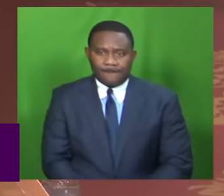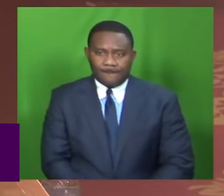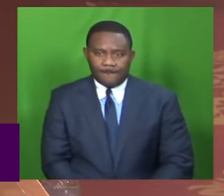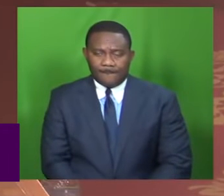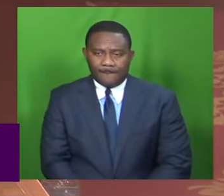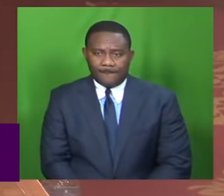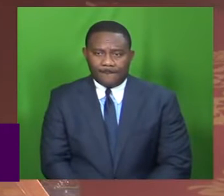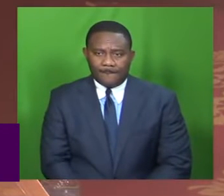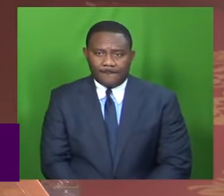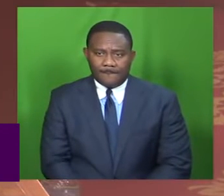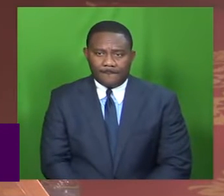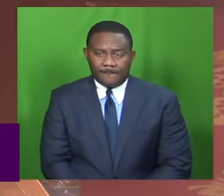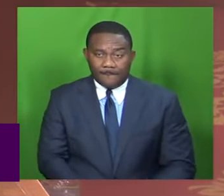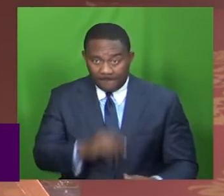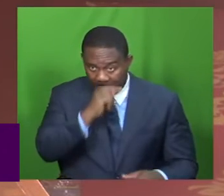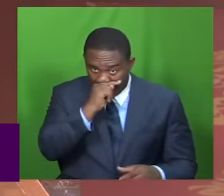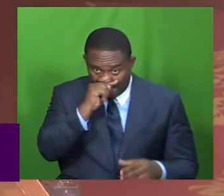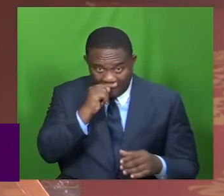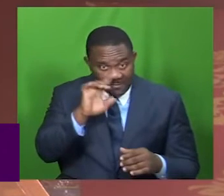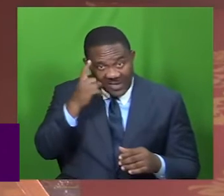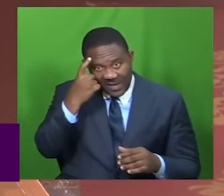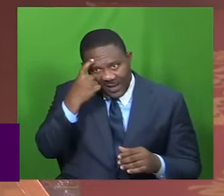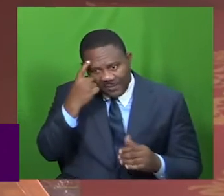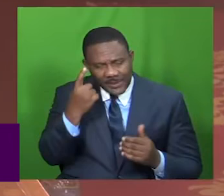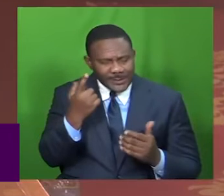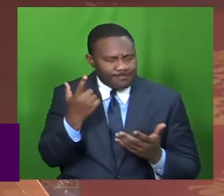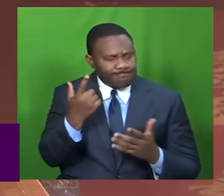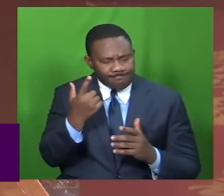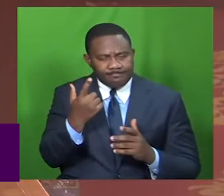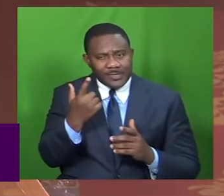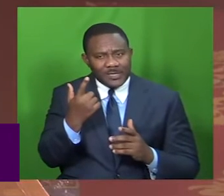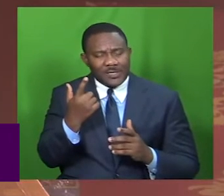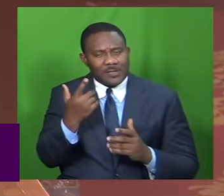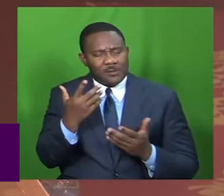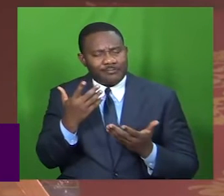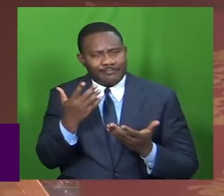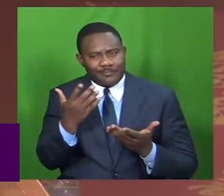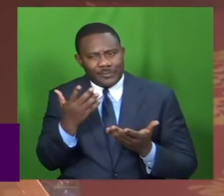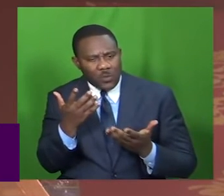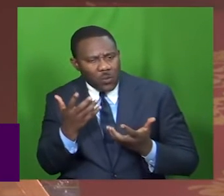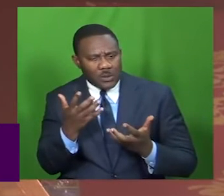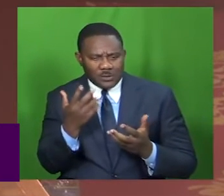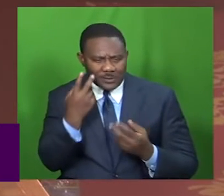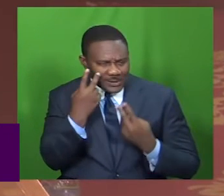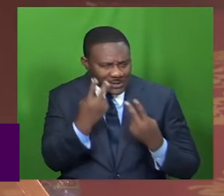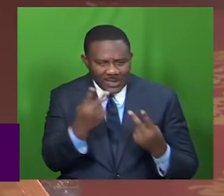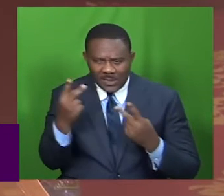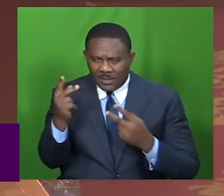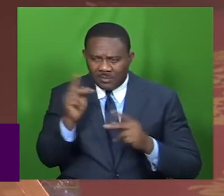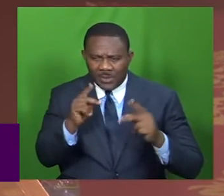Mr. Speaker, government remains committed to the well-being and dignity of our senior